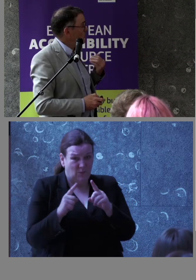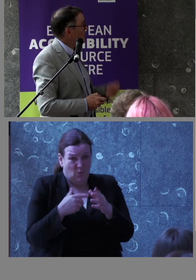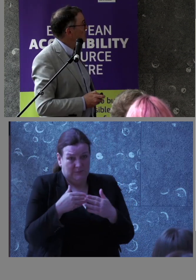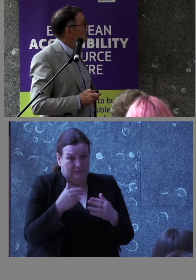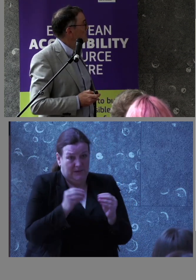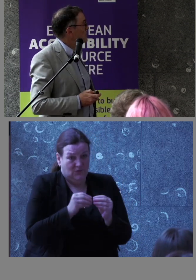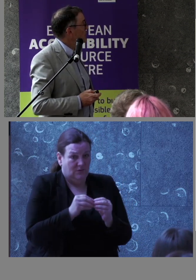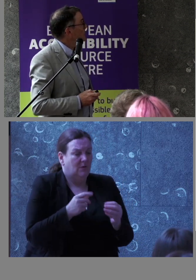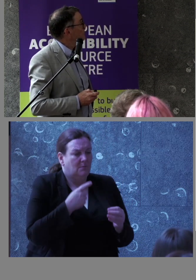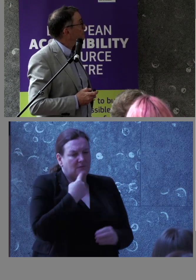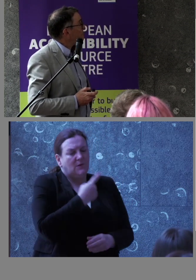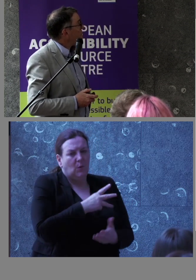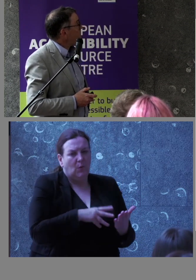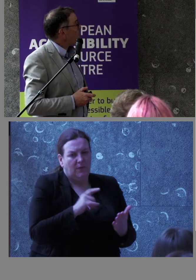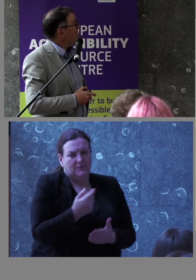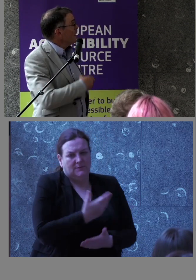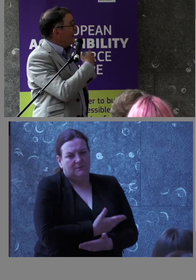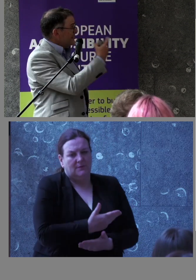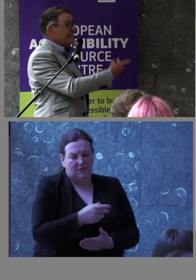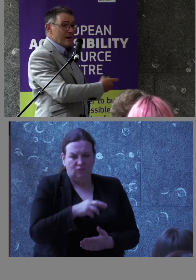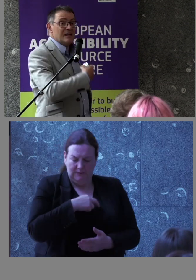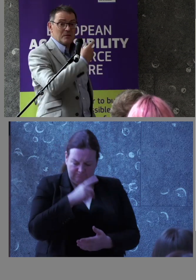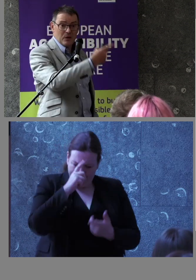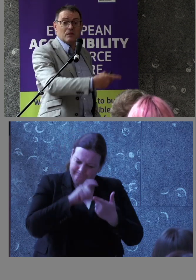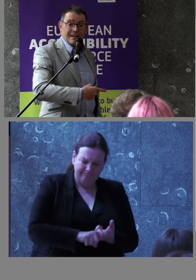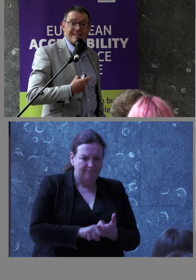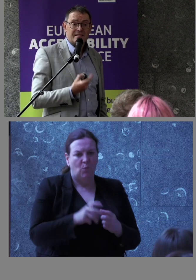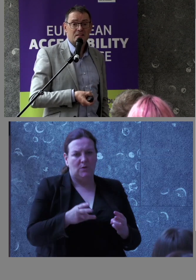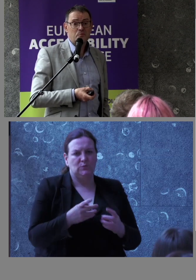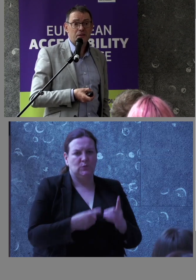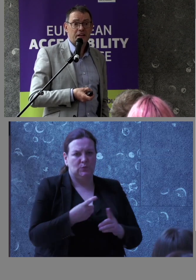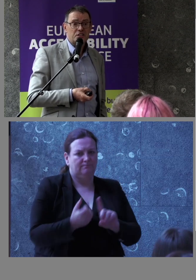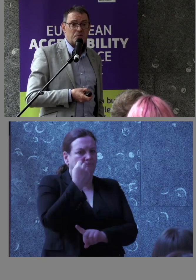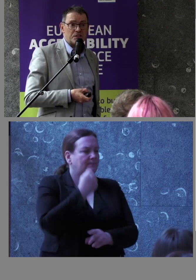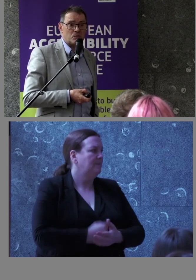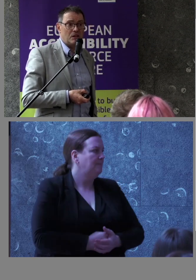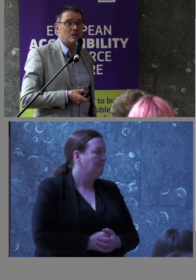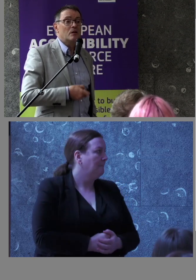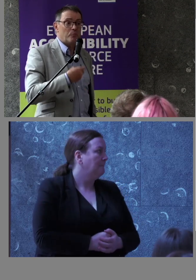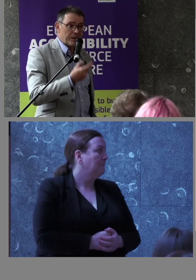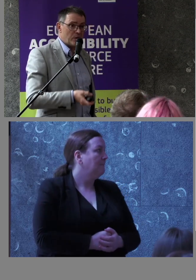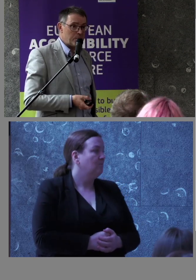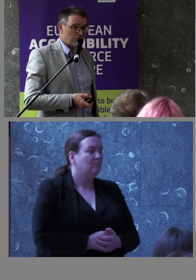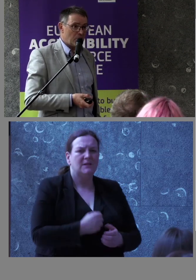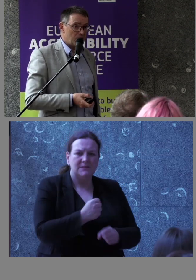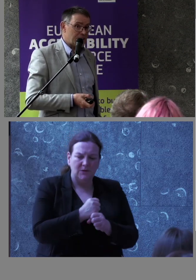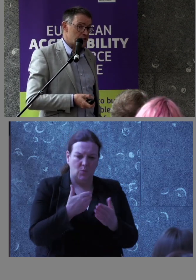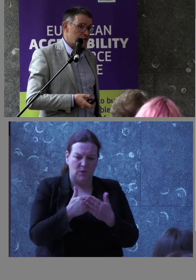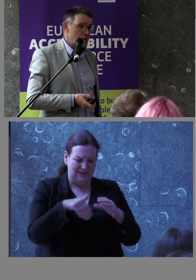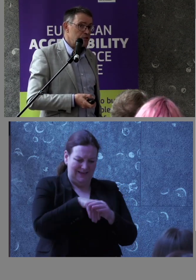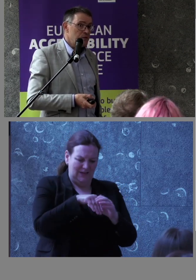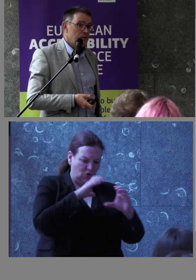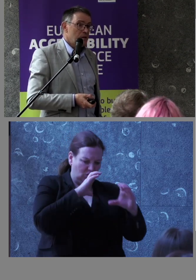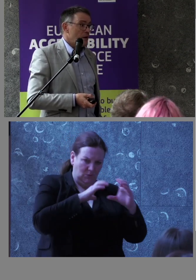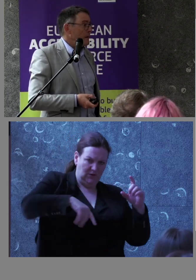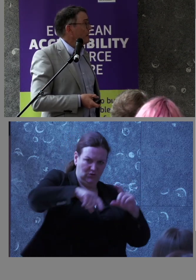that really highlight to people, look, this is the way we should be designing systems. It's not an add-on. This is part